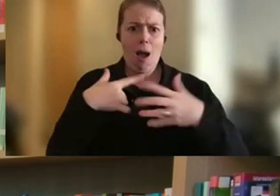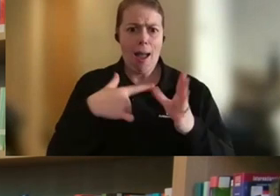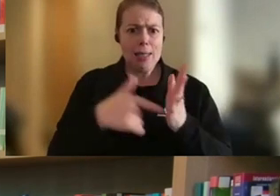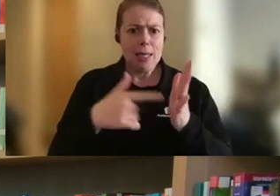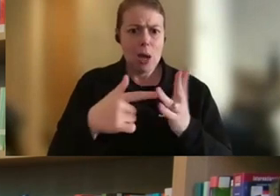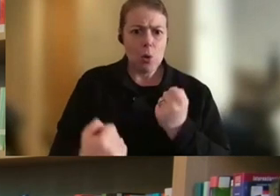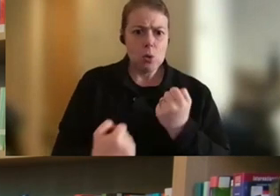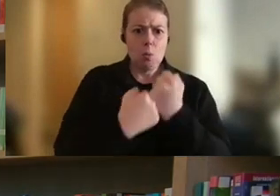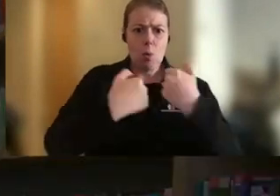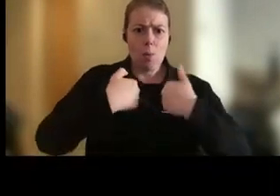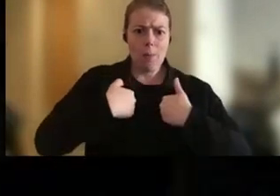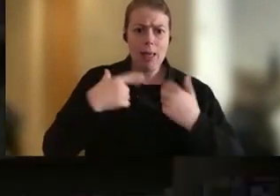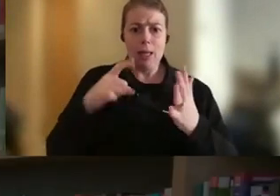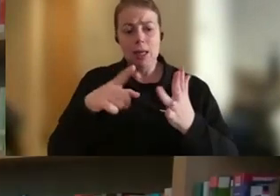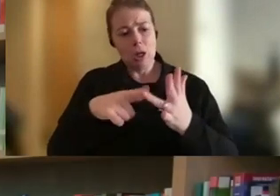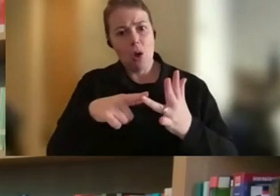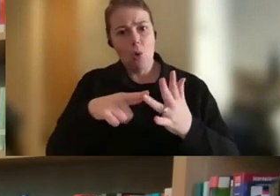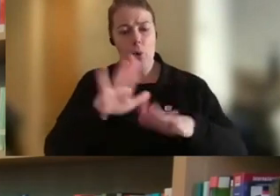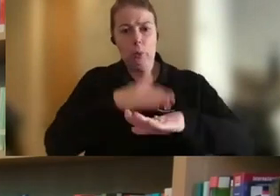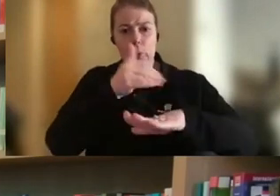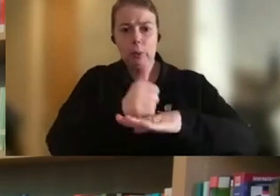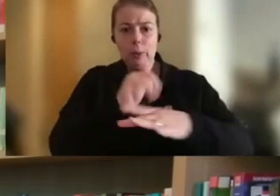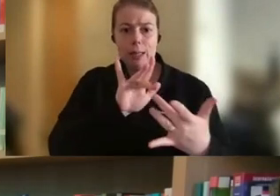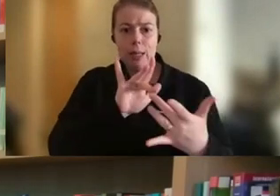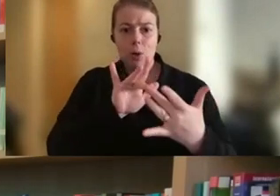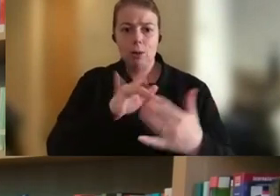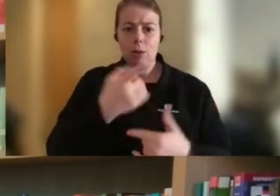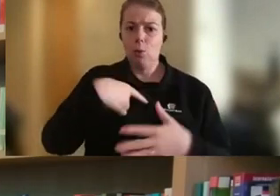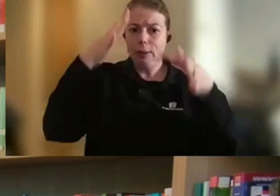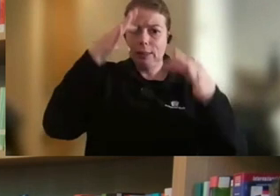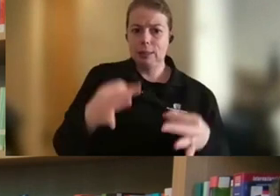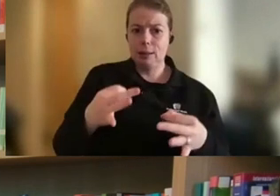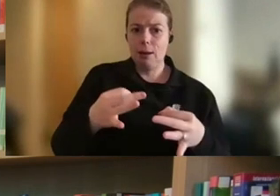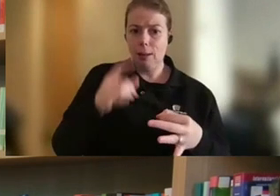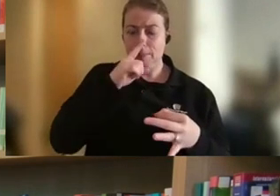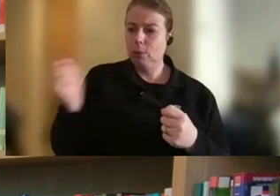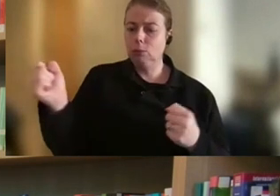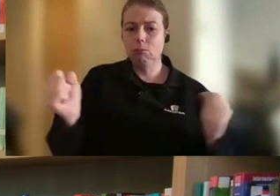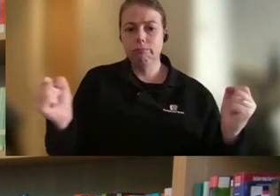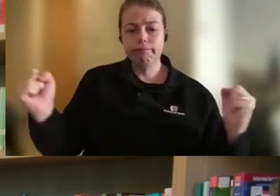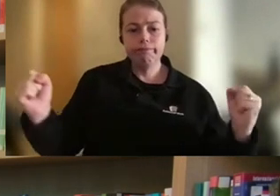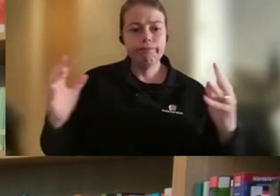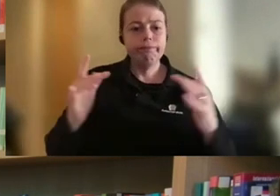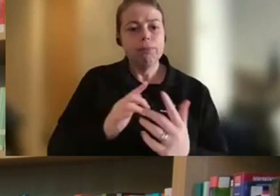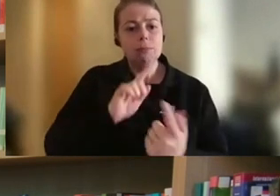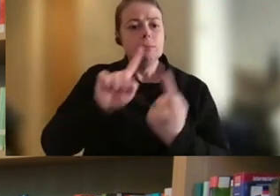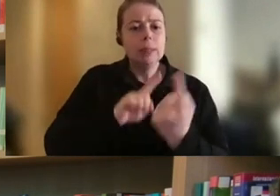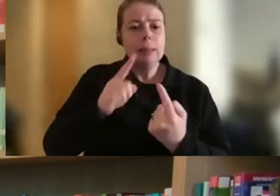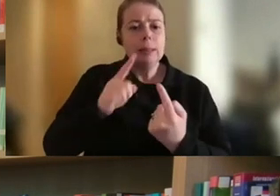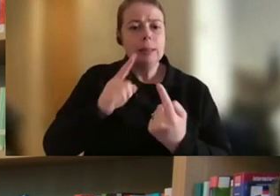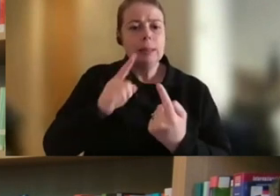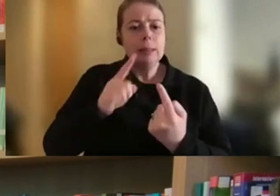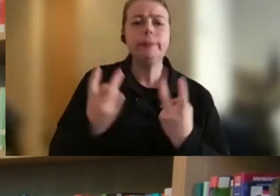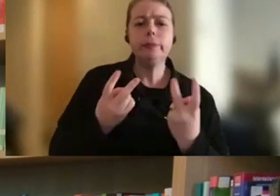me in co-founding their network. And so we decided to bring people together for a bit of a meeting just to explore what it was that agencies